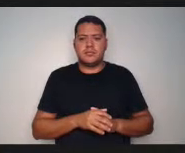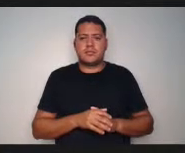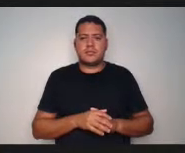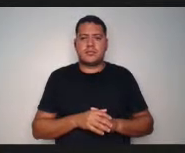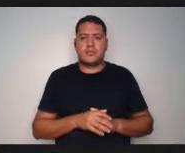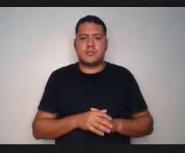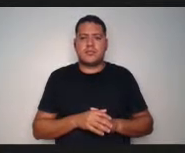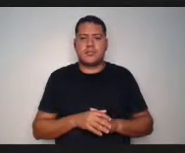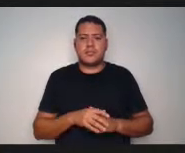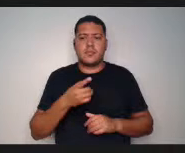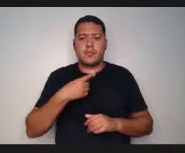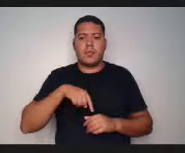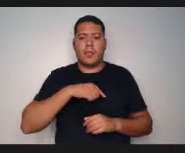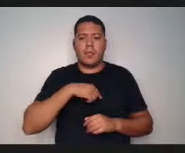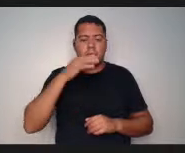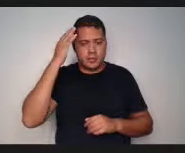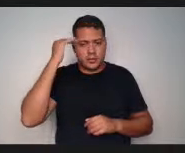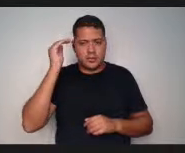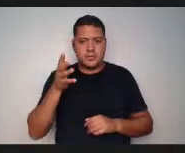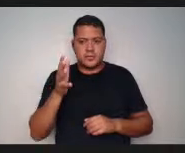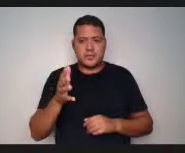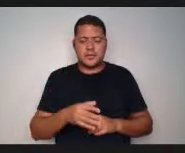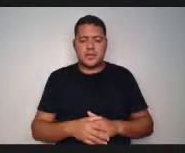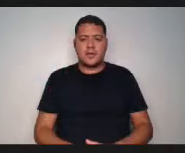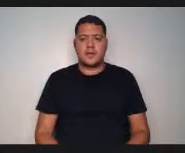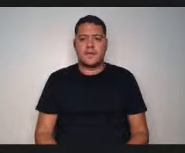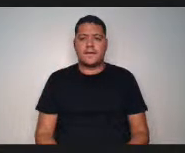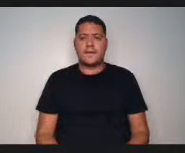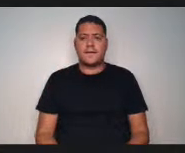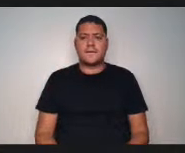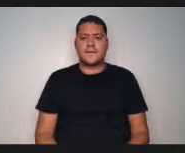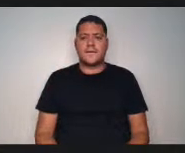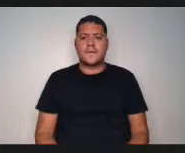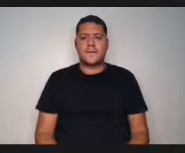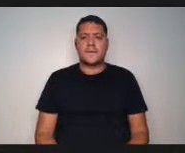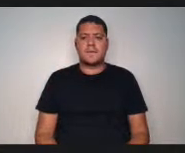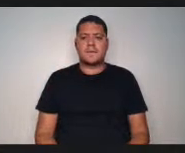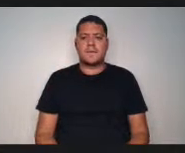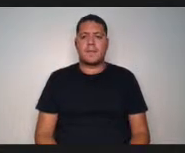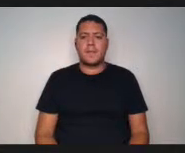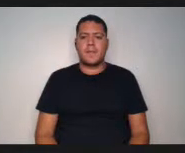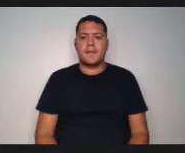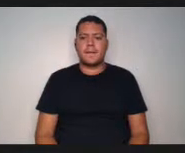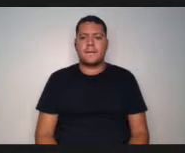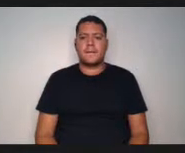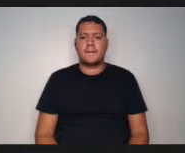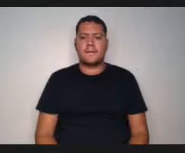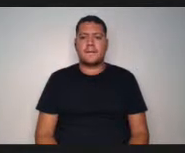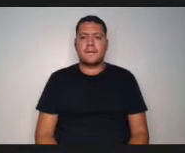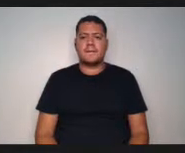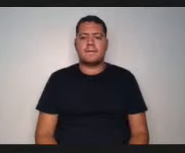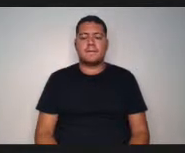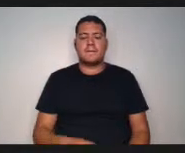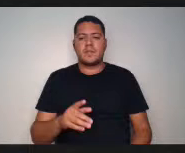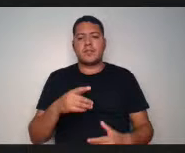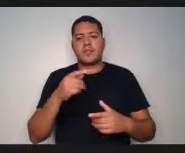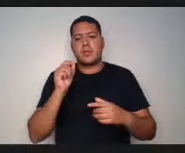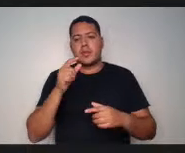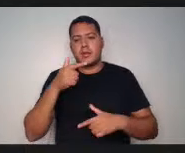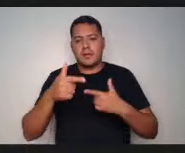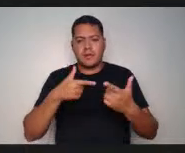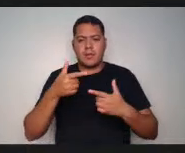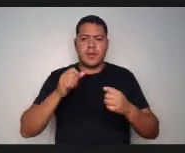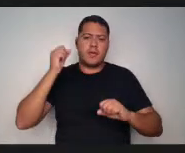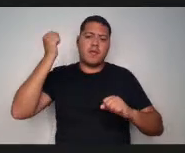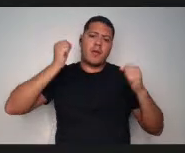work, these work places, for example, those working in factories, on assembly lines, monotonous work and having low